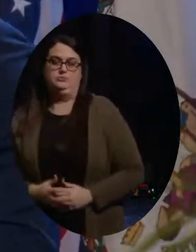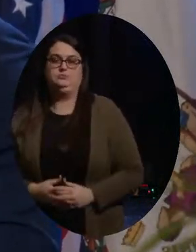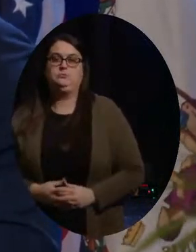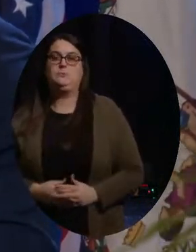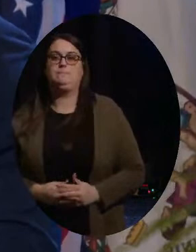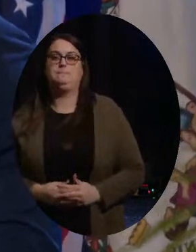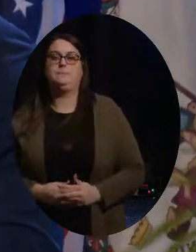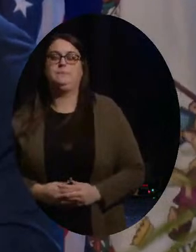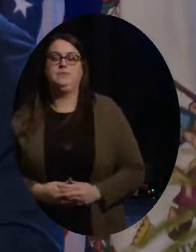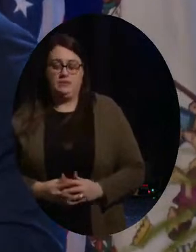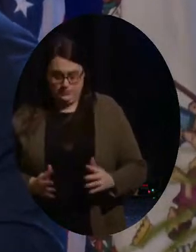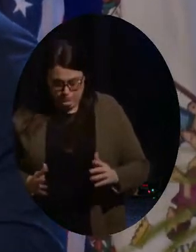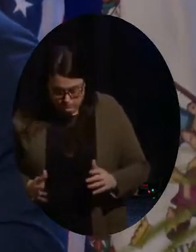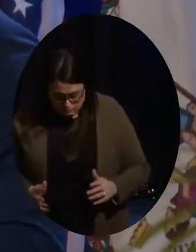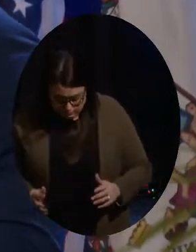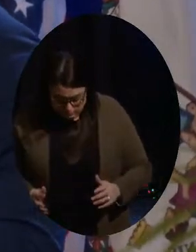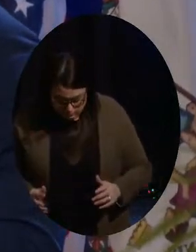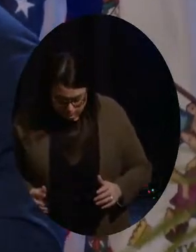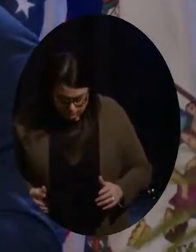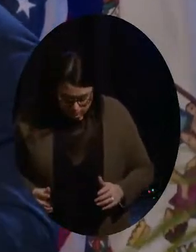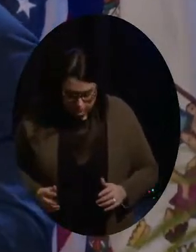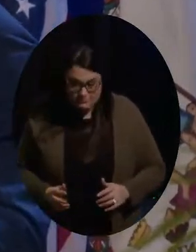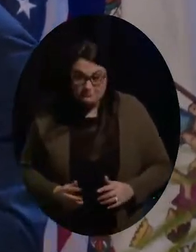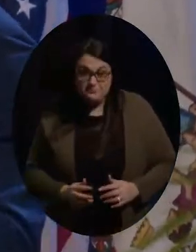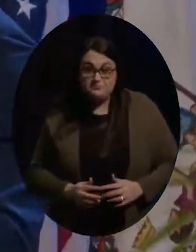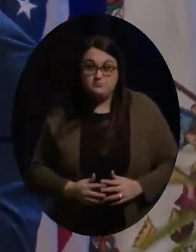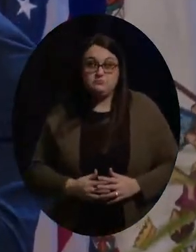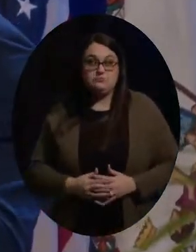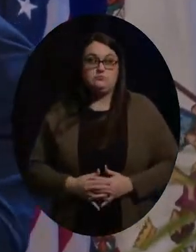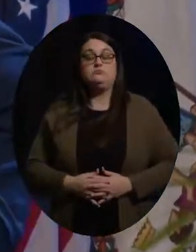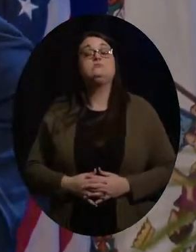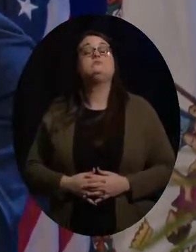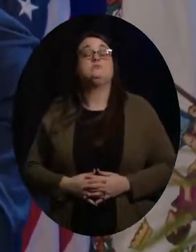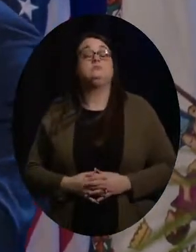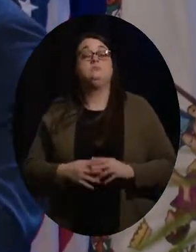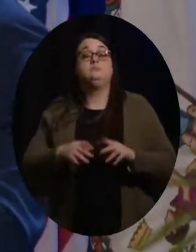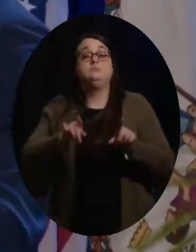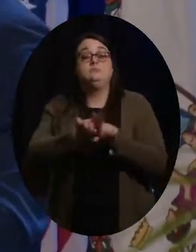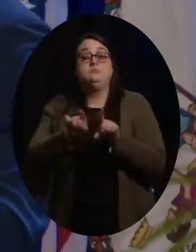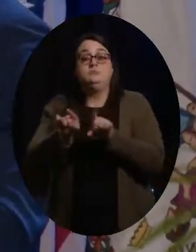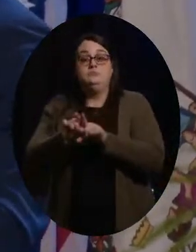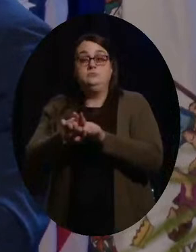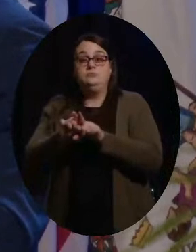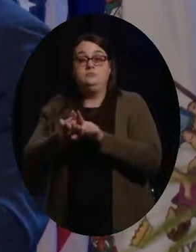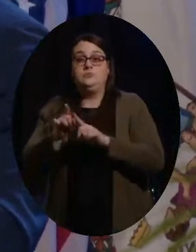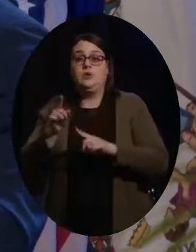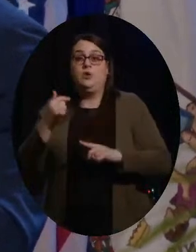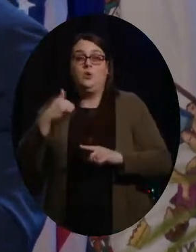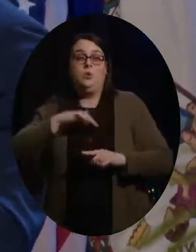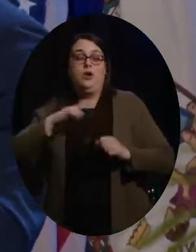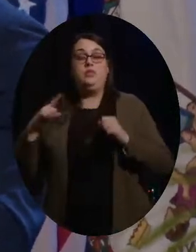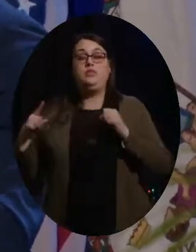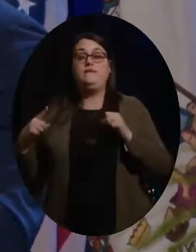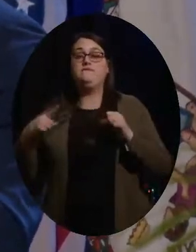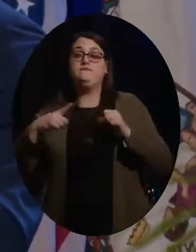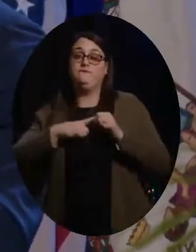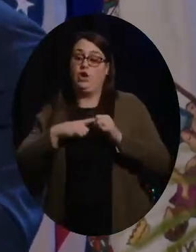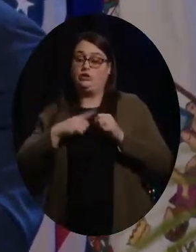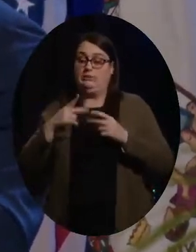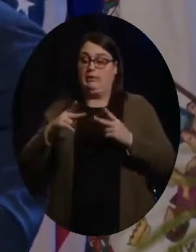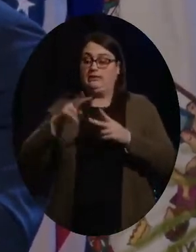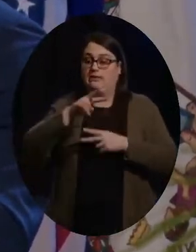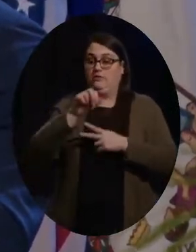Additionally, we are the first locality in Central Virginia